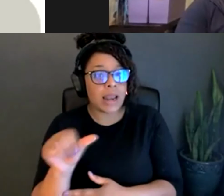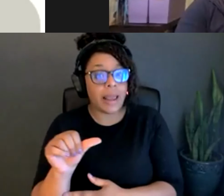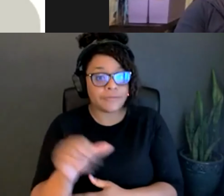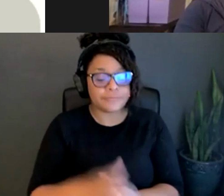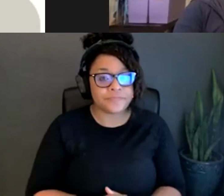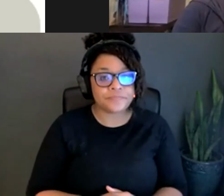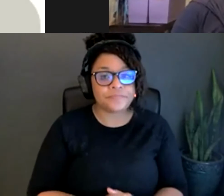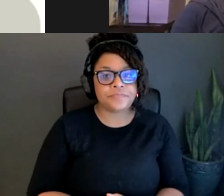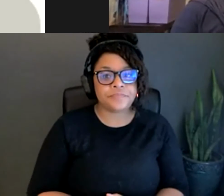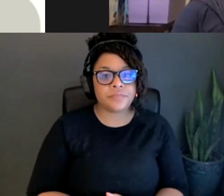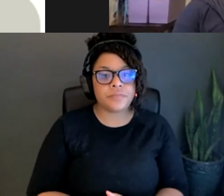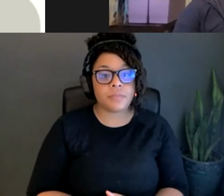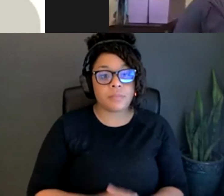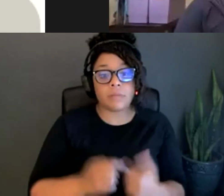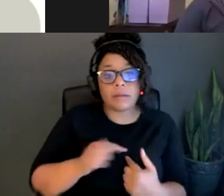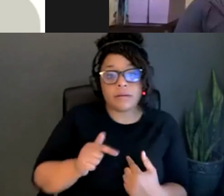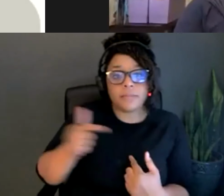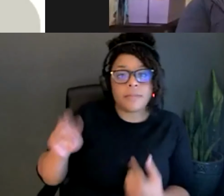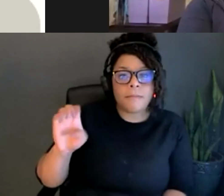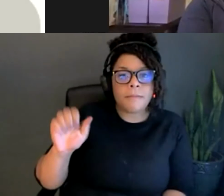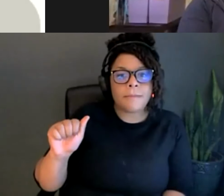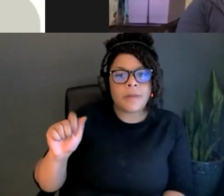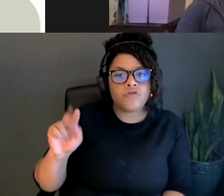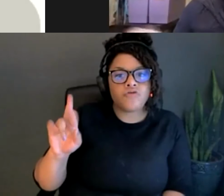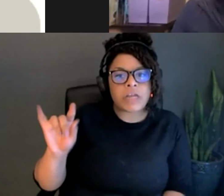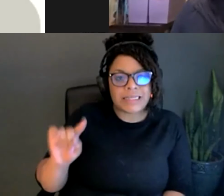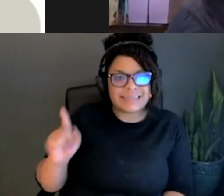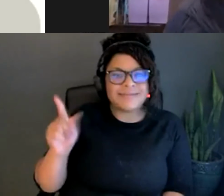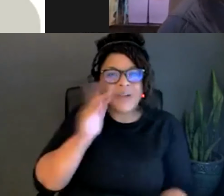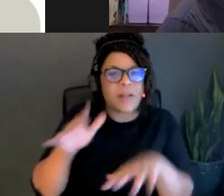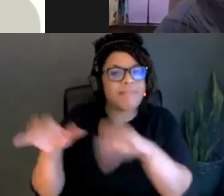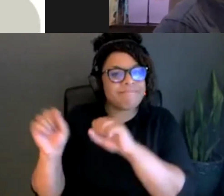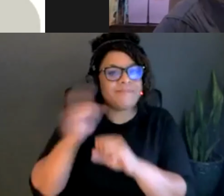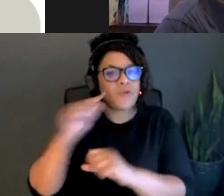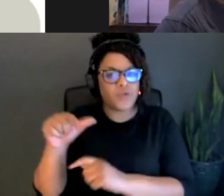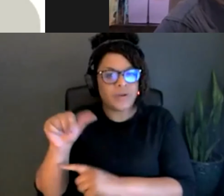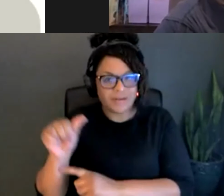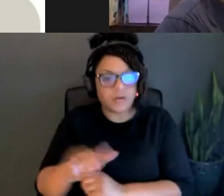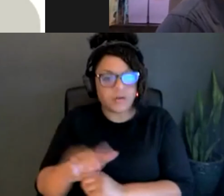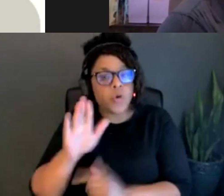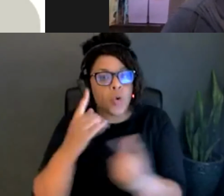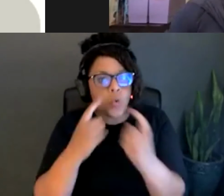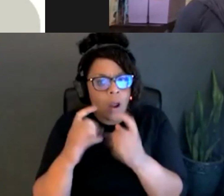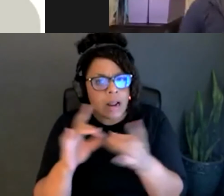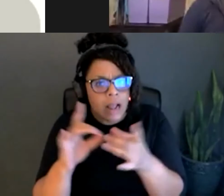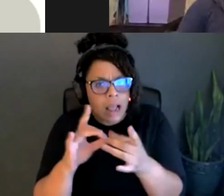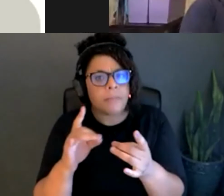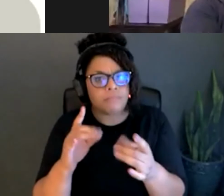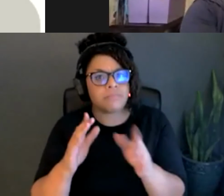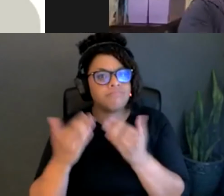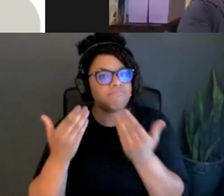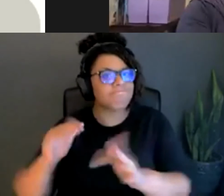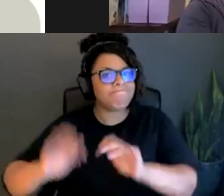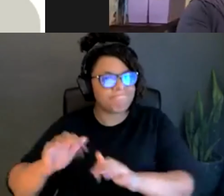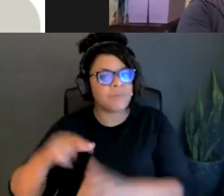I'm going to actually turn it over to Beatrice, who will lead that. Please keep your questions and comments coming in the Q&A